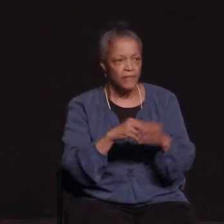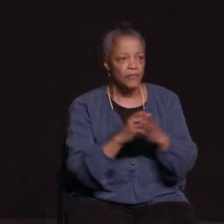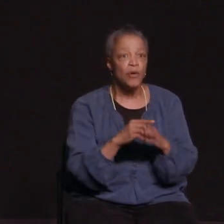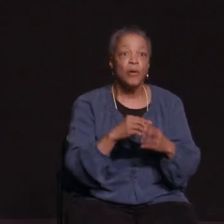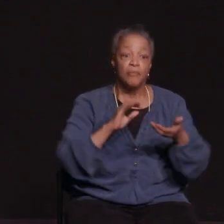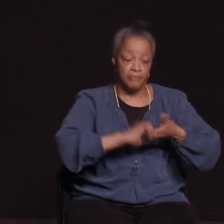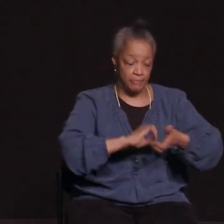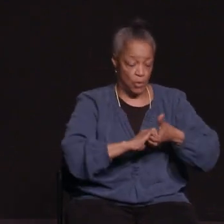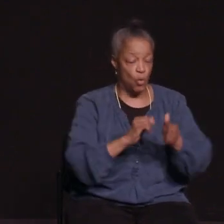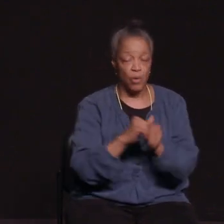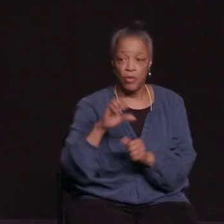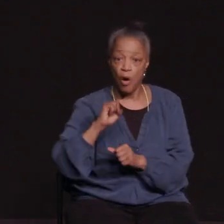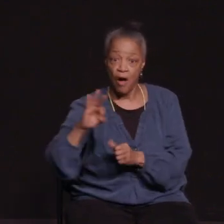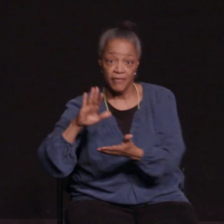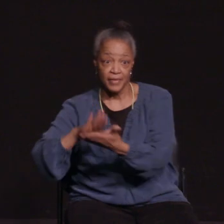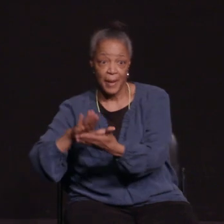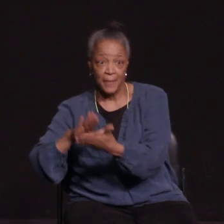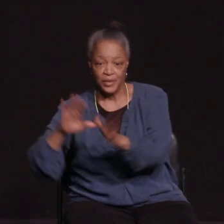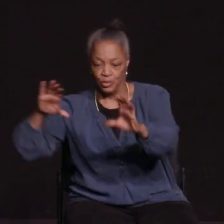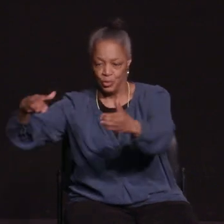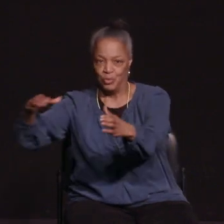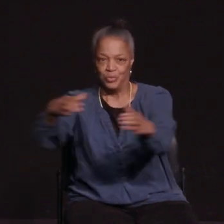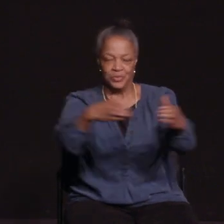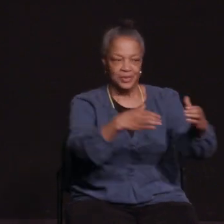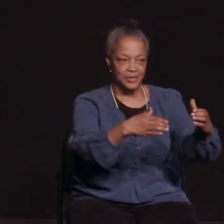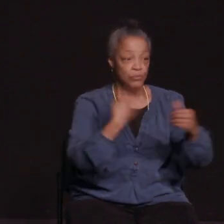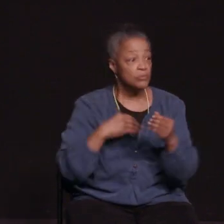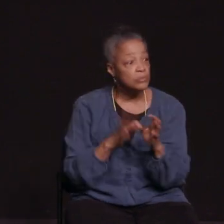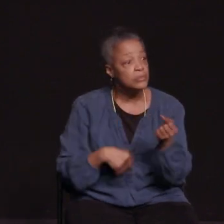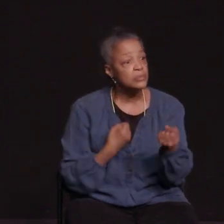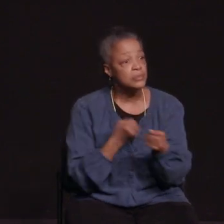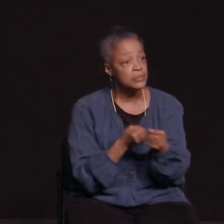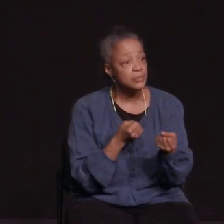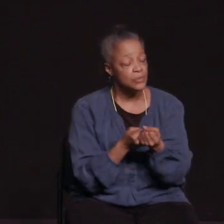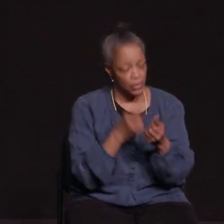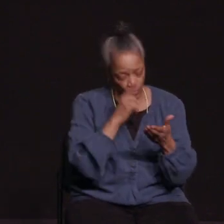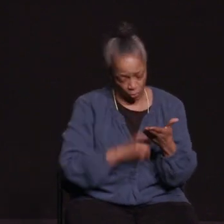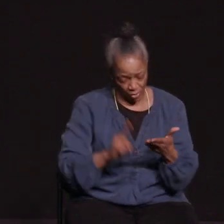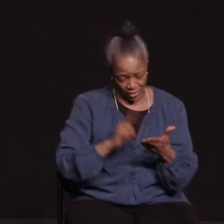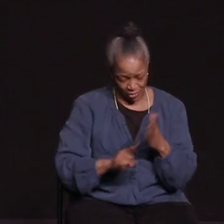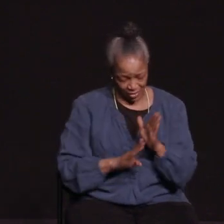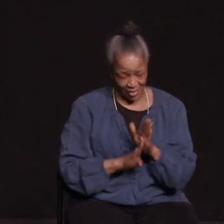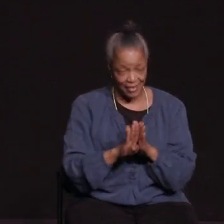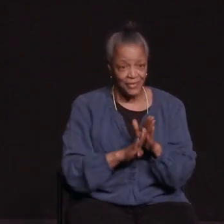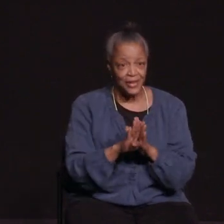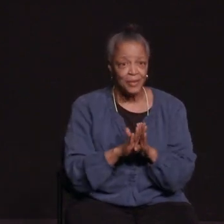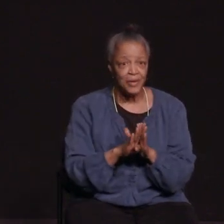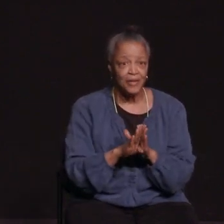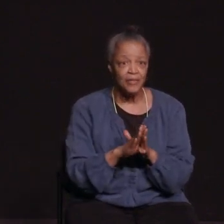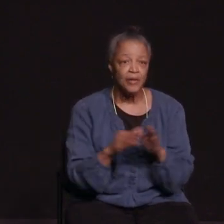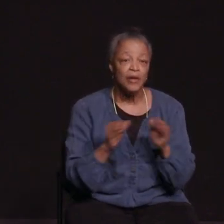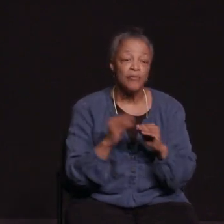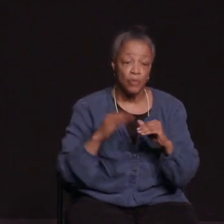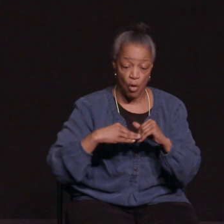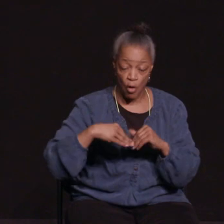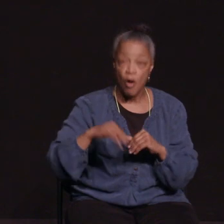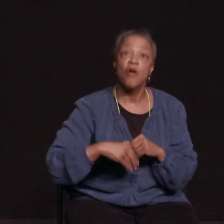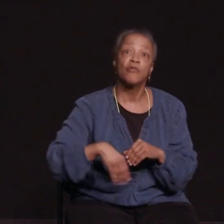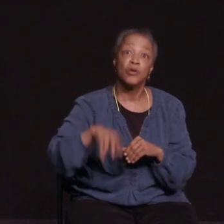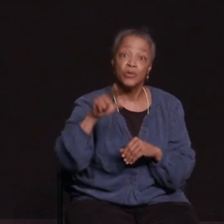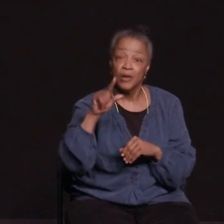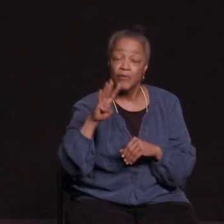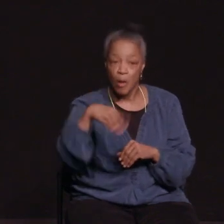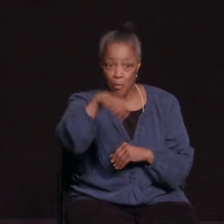off-campus partners. We have supported the research and development of more than two dozen Black